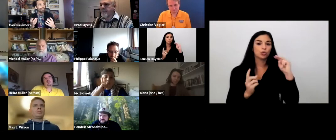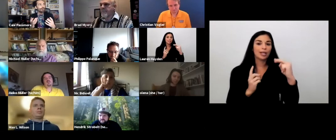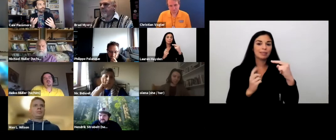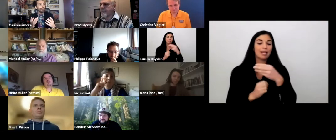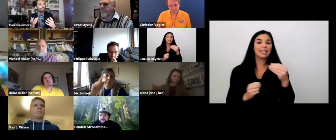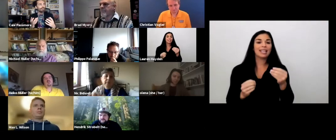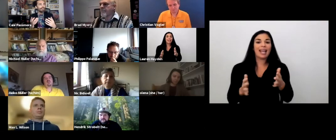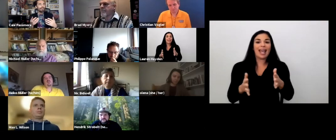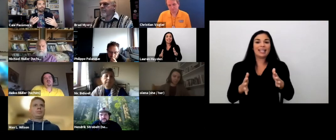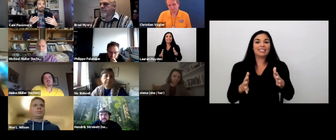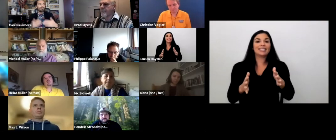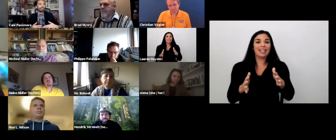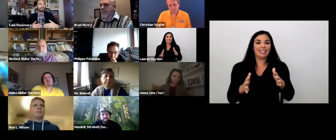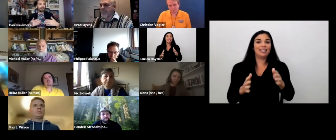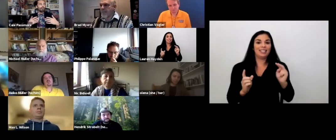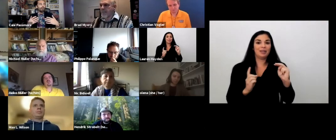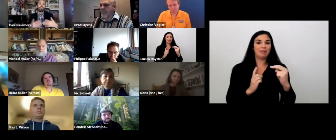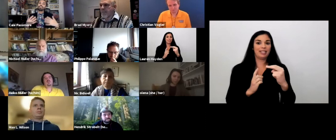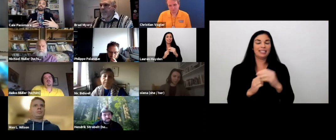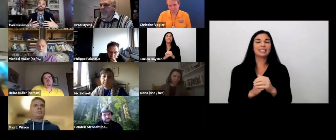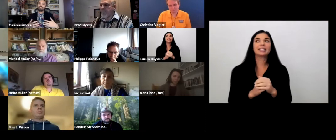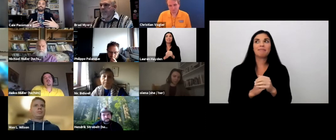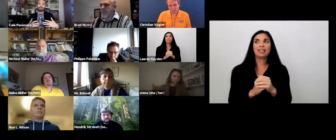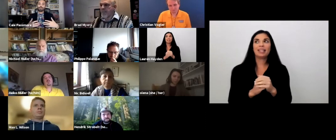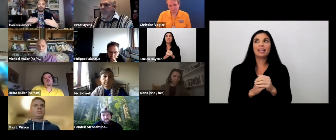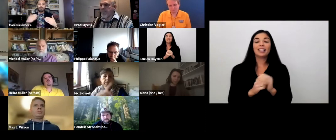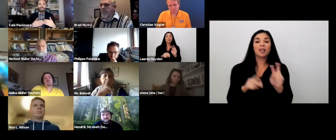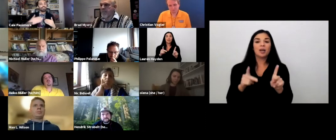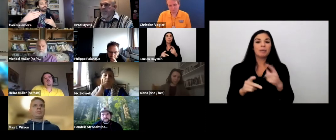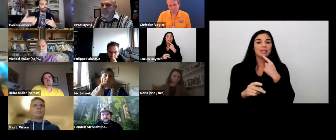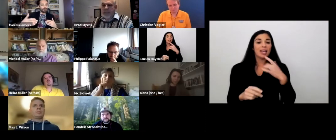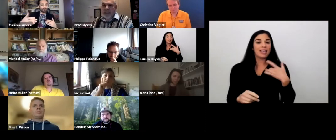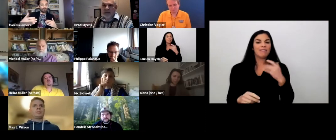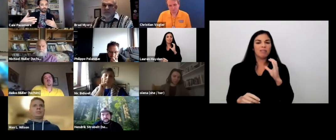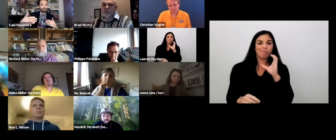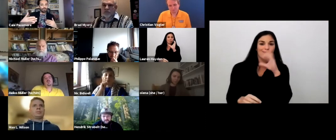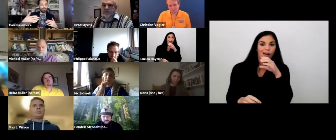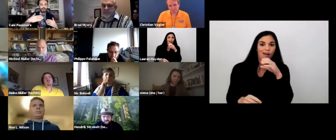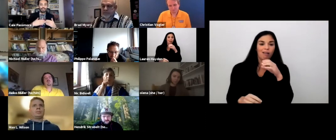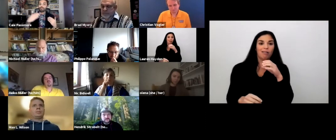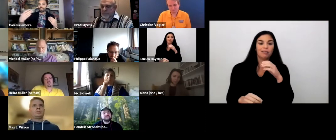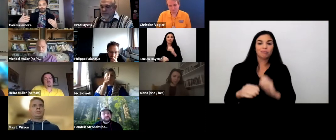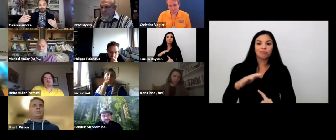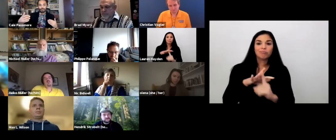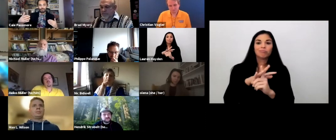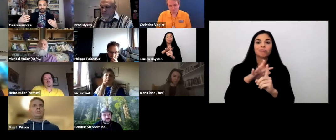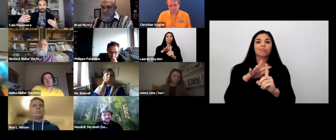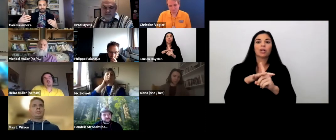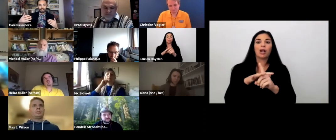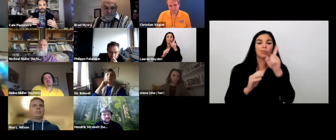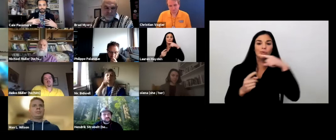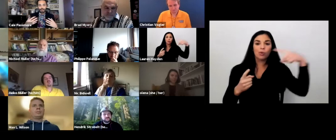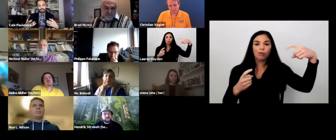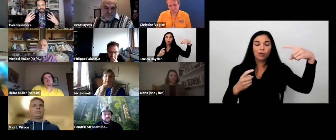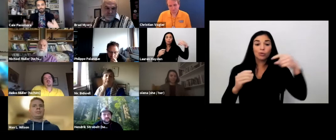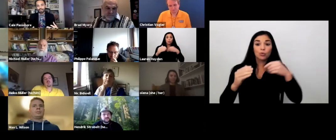anxiety-based around feeling odd in terms of coming into a virtual room or entering a virtual space without